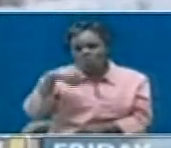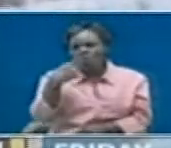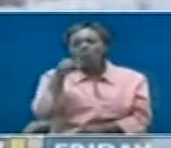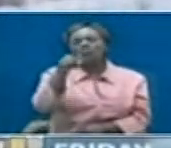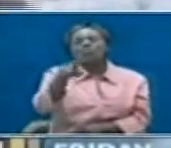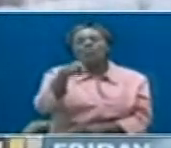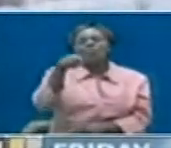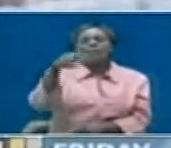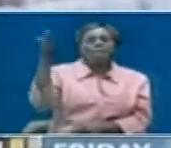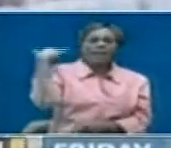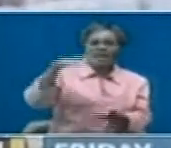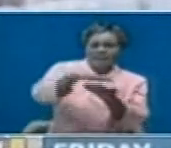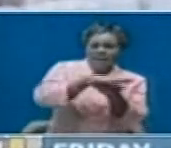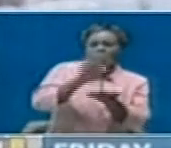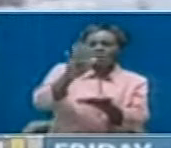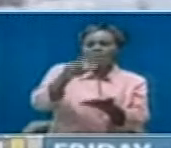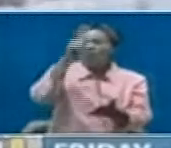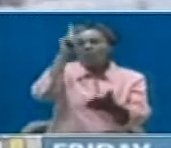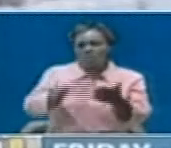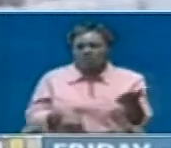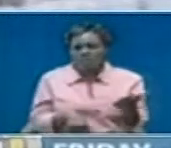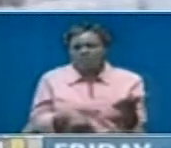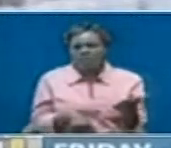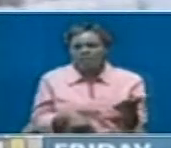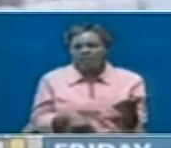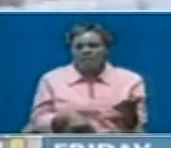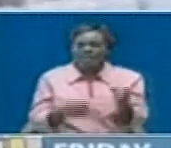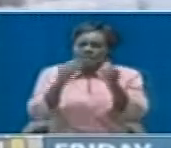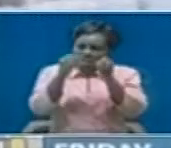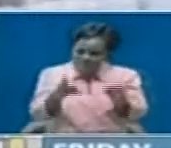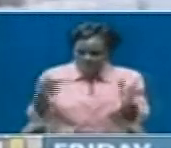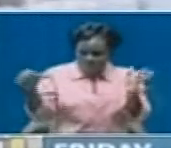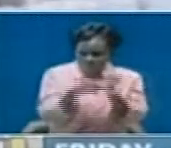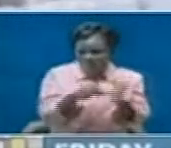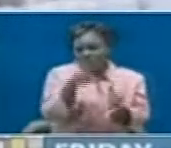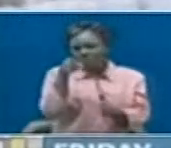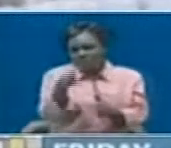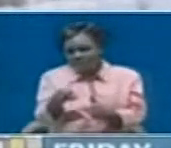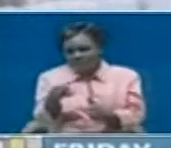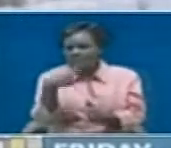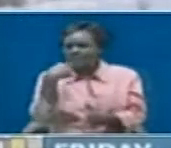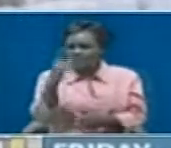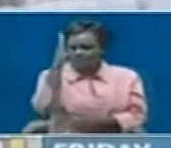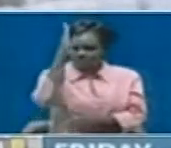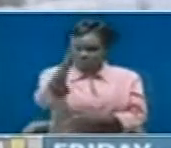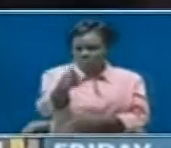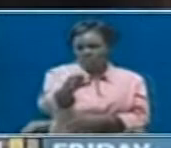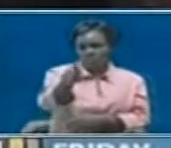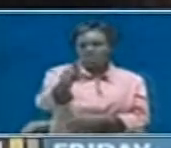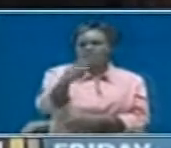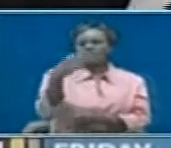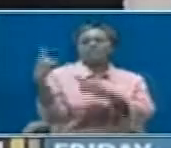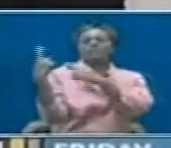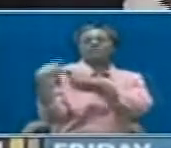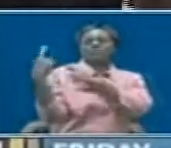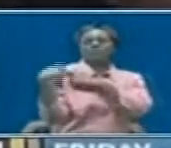know your background. We need to know which athletes you handle, so that if there's a problem, we'll say it's so and so, this is the agent. The